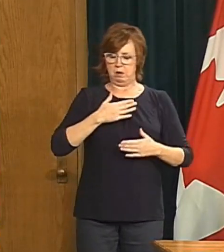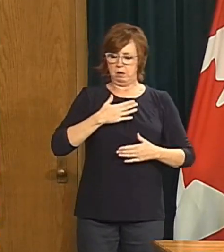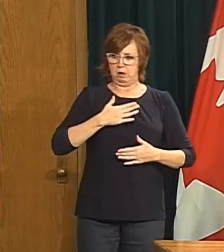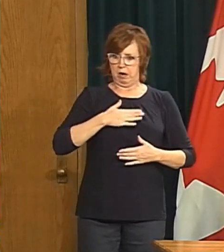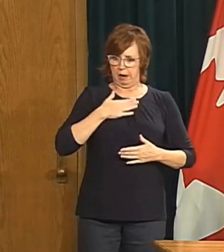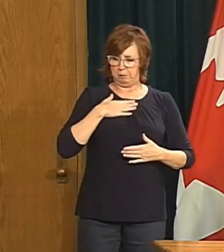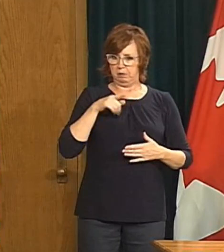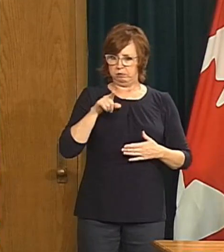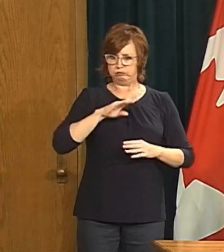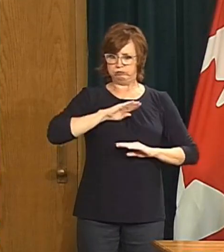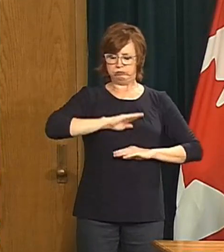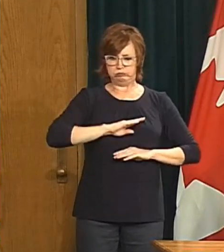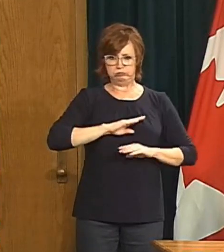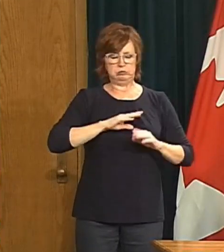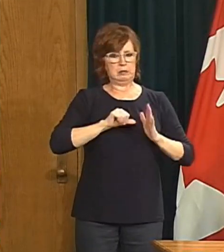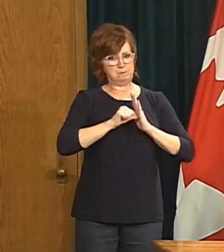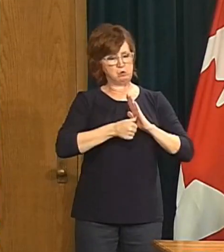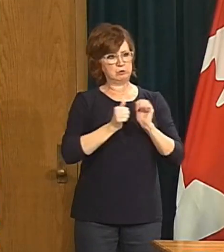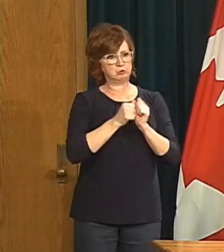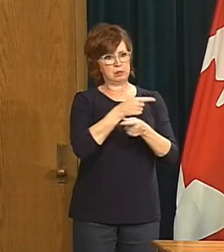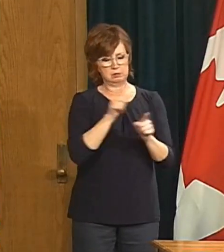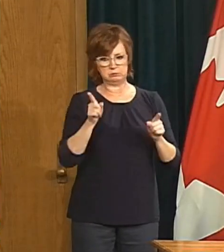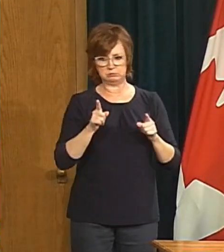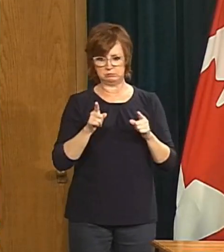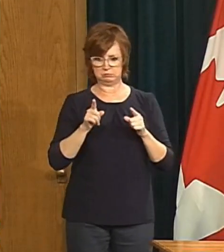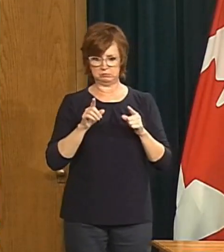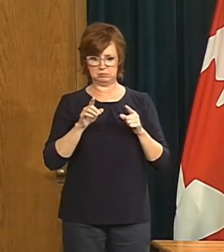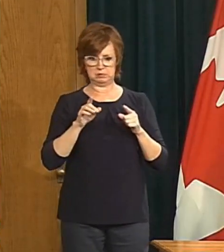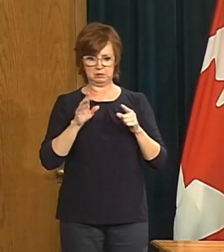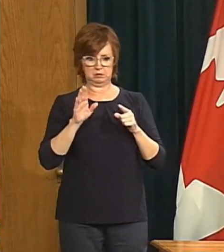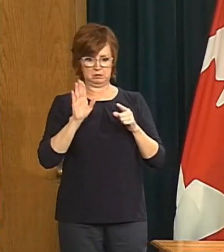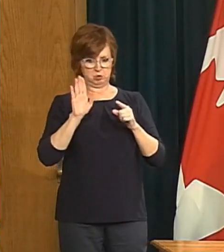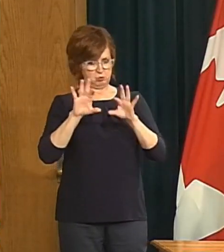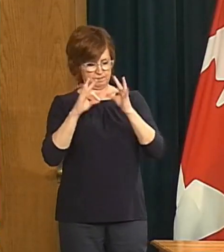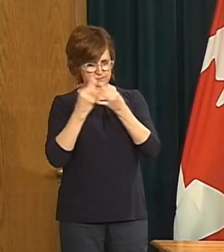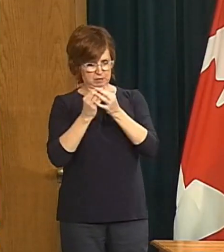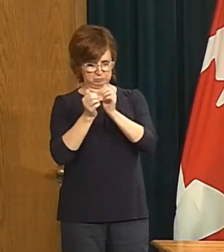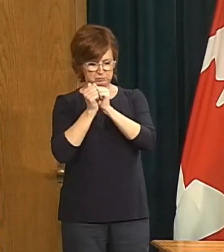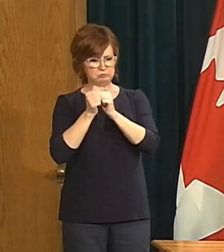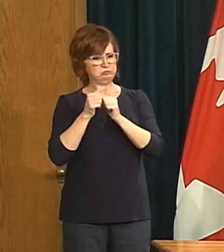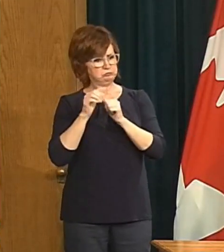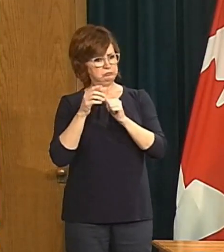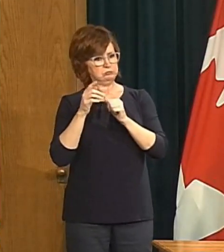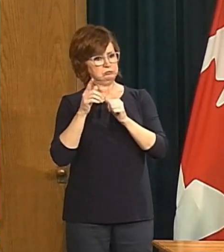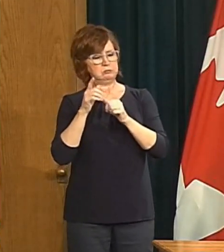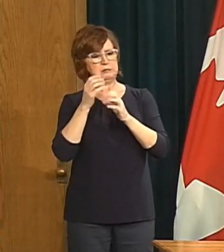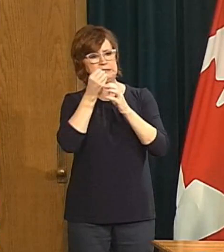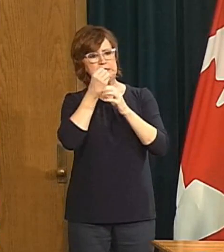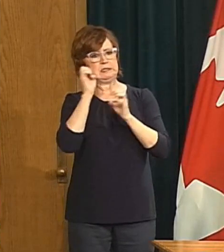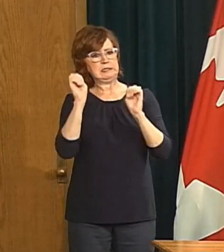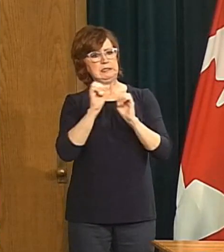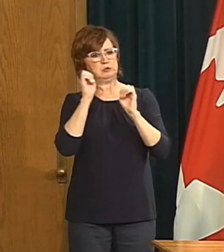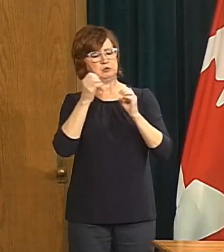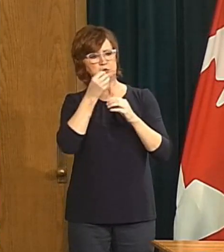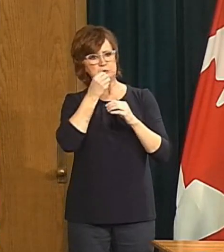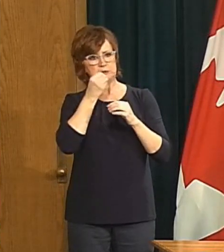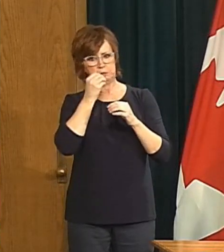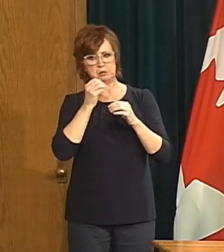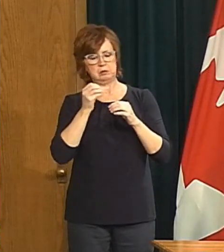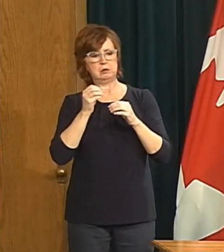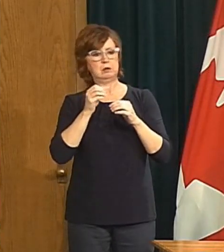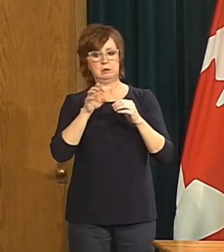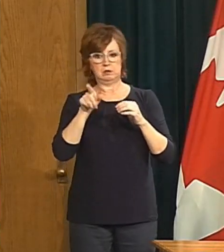As I saw, families that are in the same household were enjoying their Easter dinner. Families that are not from the same